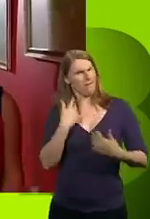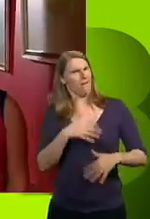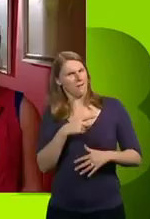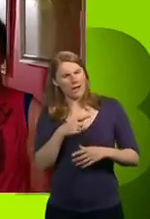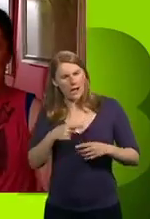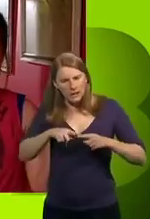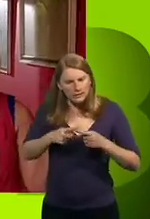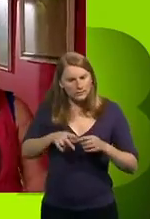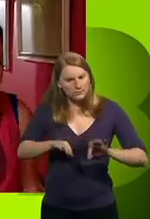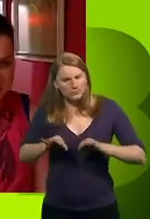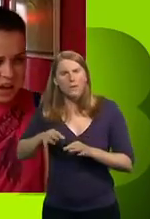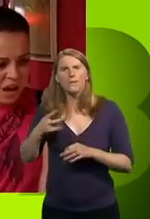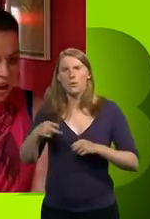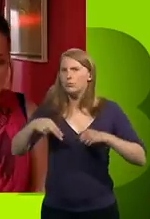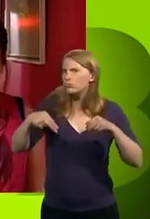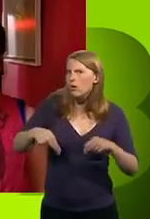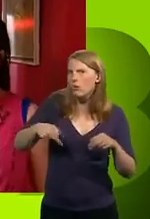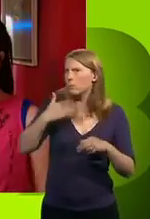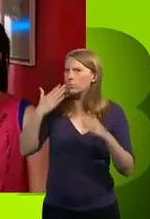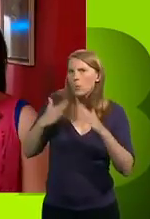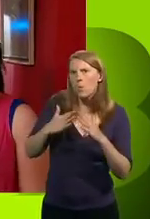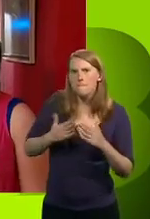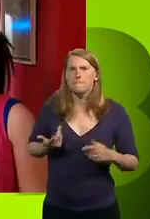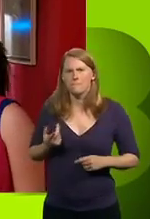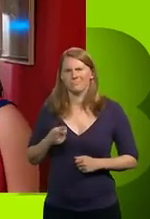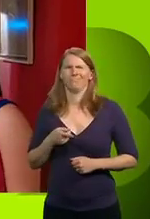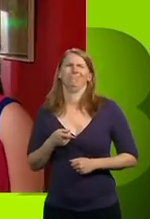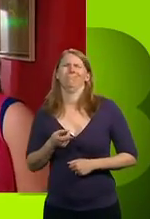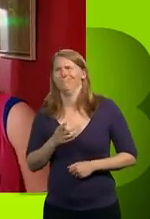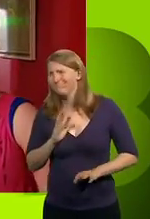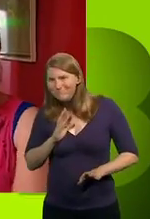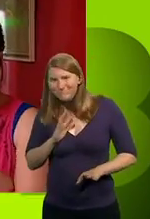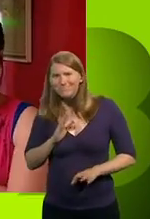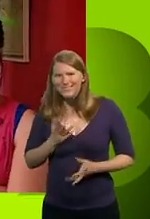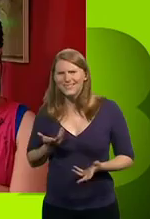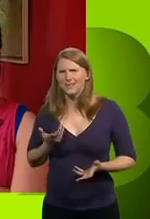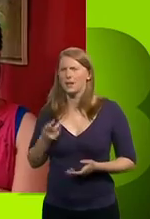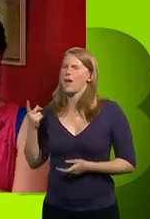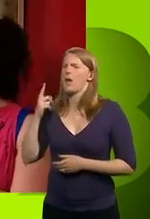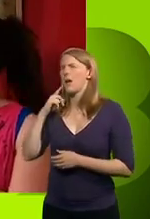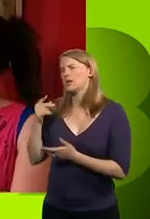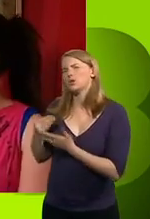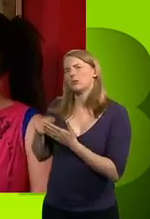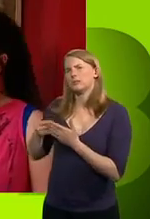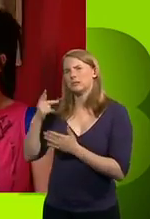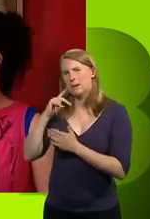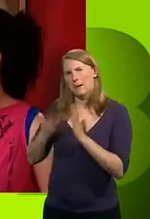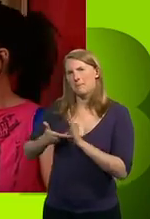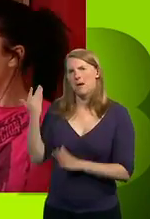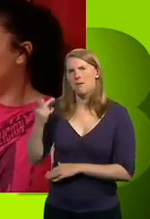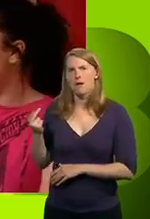Booties for Pooches, oh please. It's just a made-up charity. She's only here to get her hands on Jack's money. We must protect our friend.